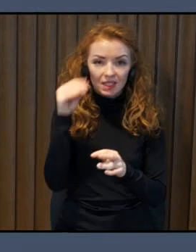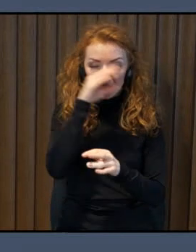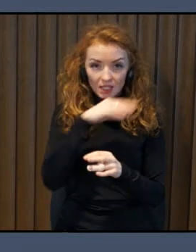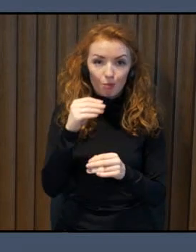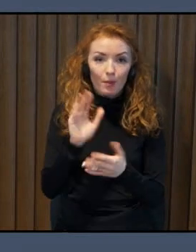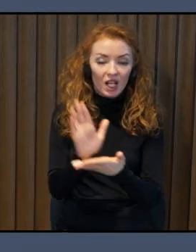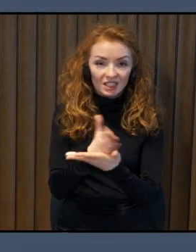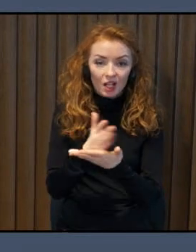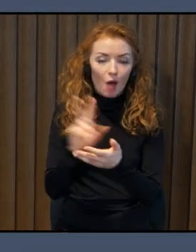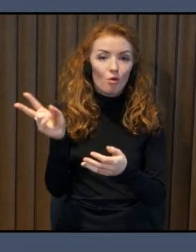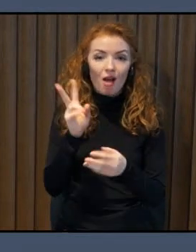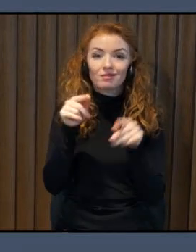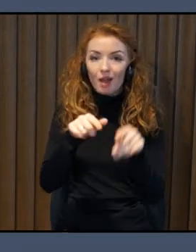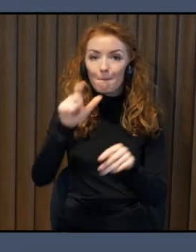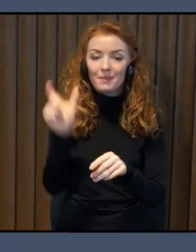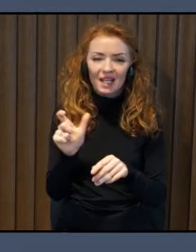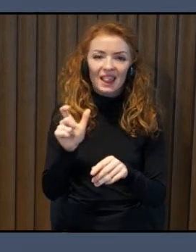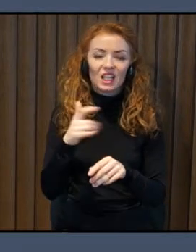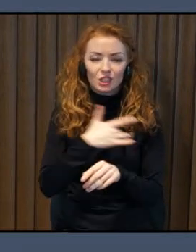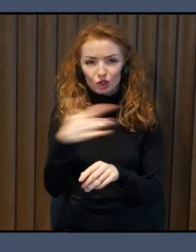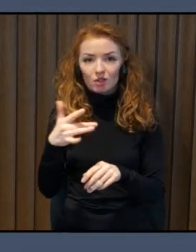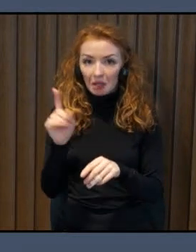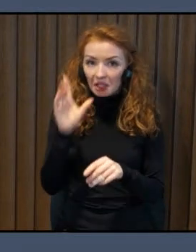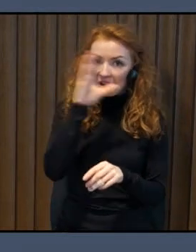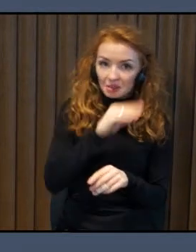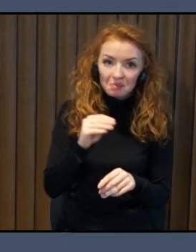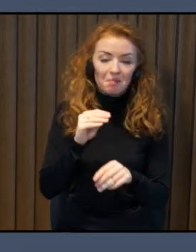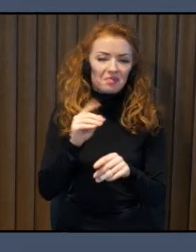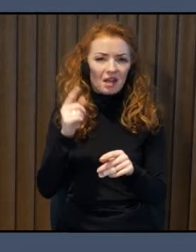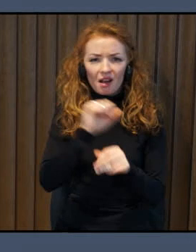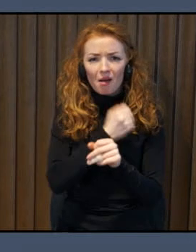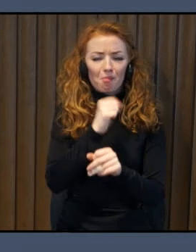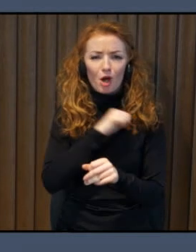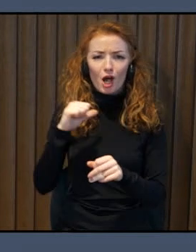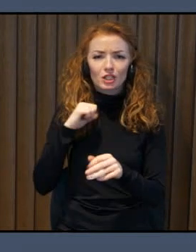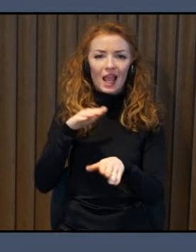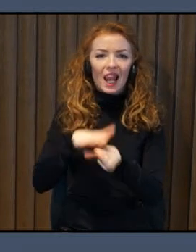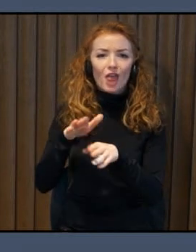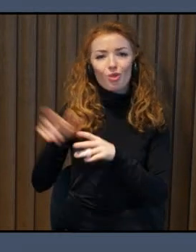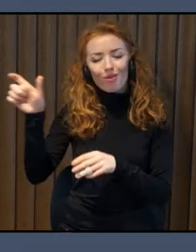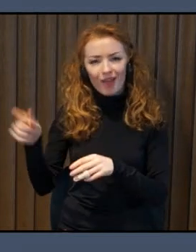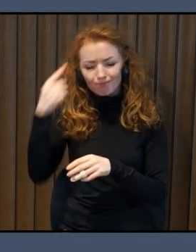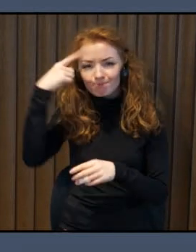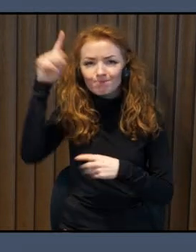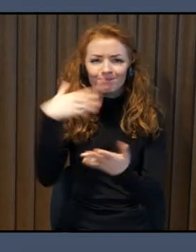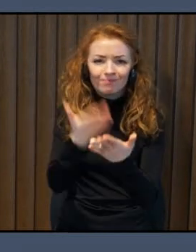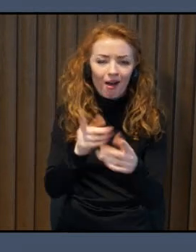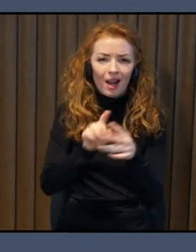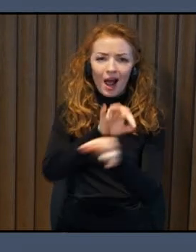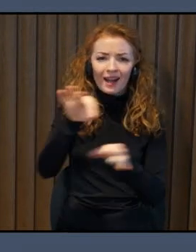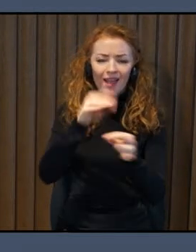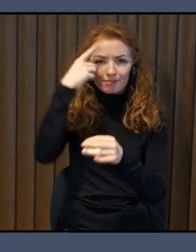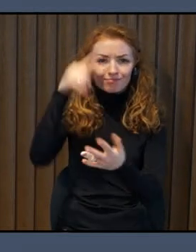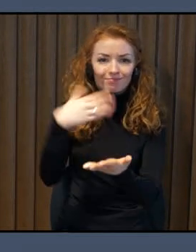The research was huge. All the possible solutions were included. The solutions which came to mind